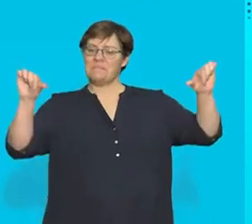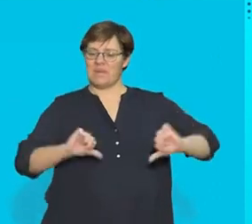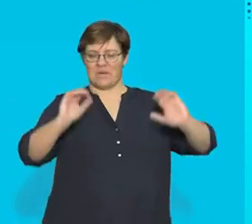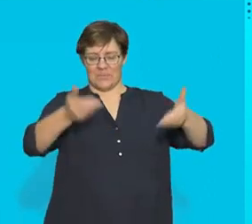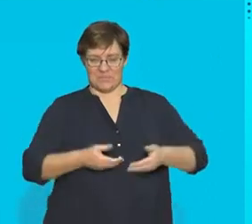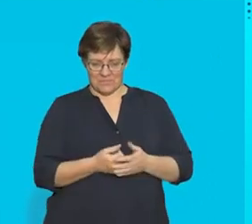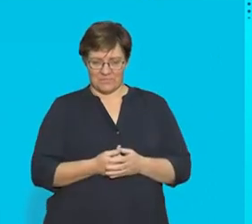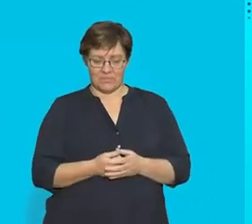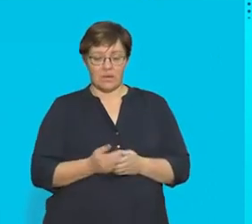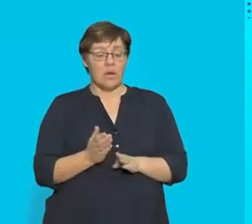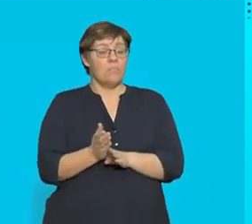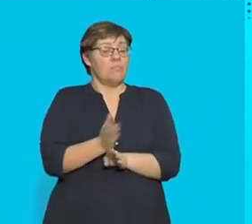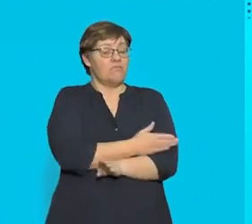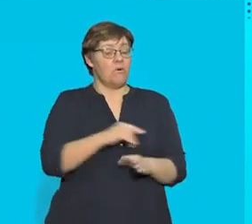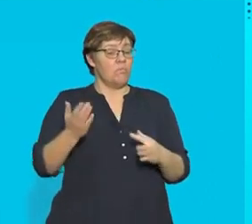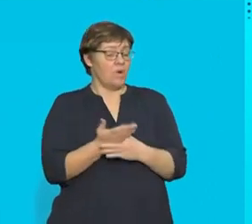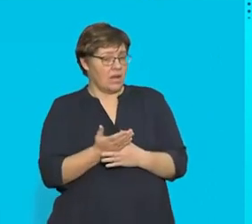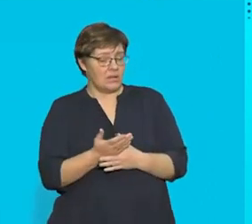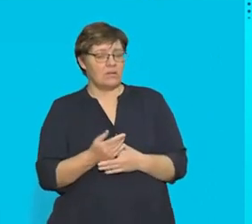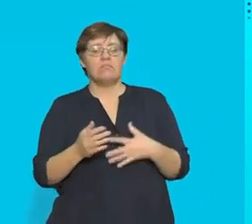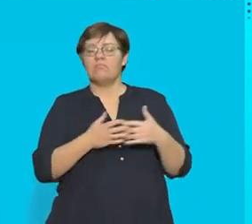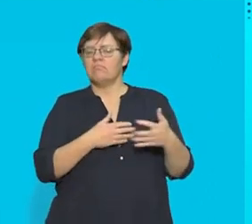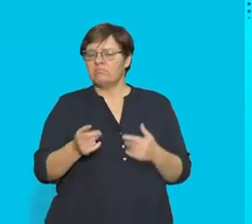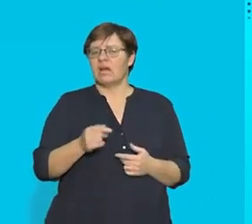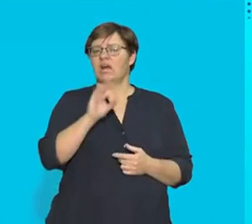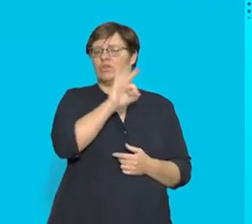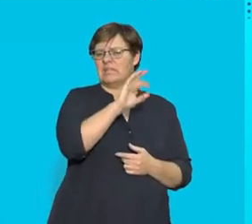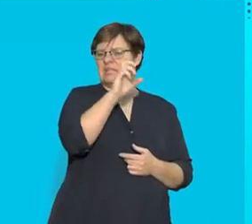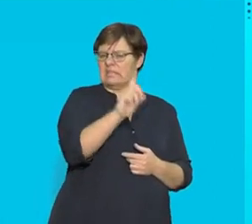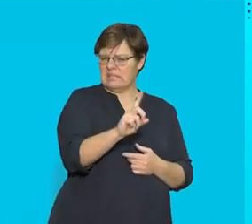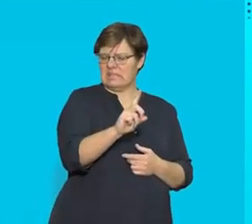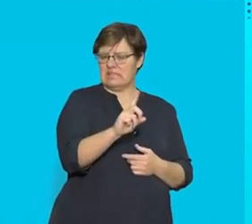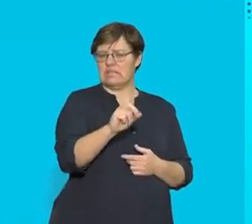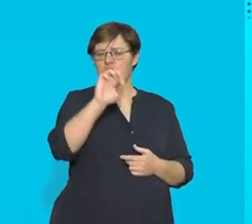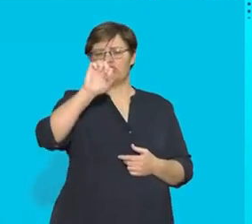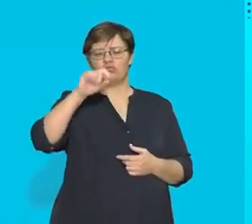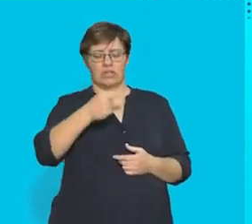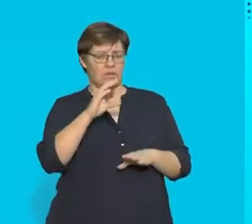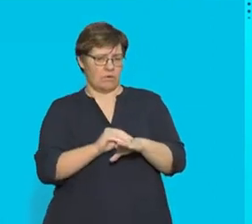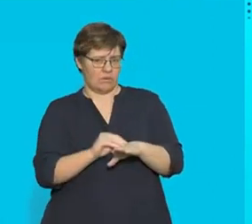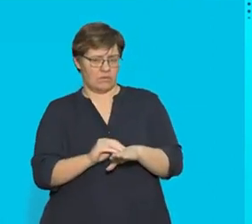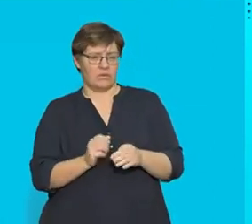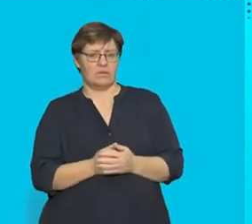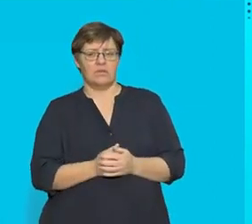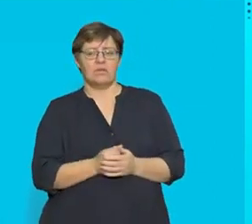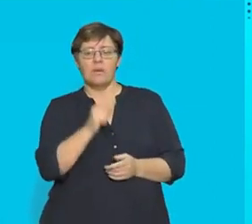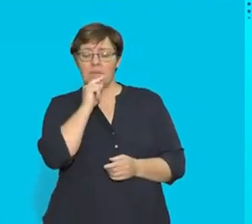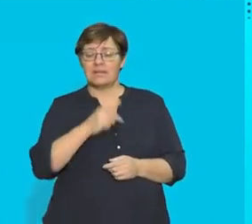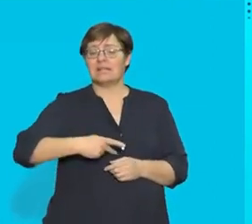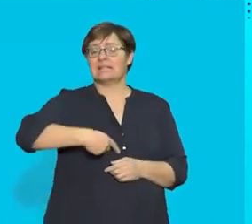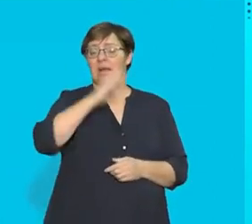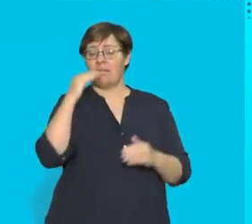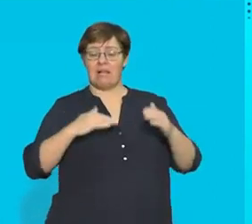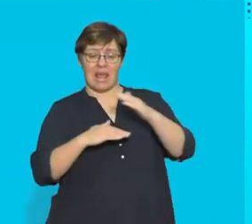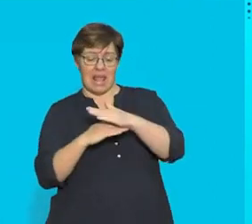Hi, welcome back. So just before the break, we were dealing with 3D trigonometry problems where we needed to use compound angles and